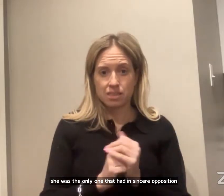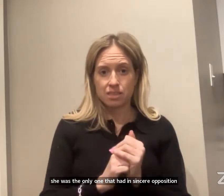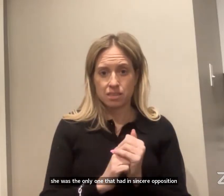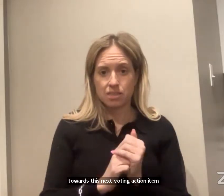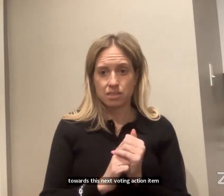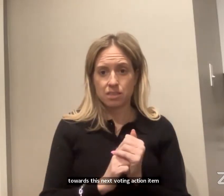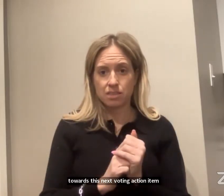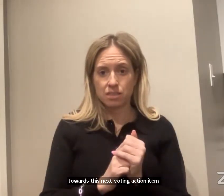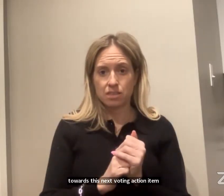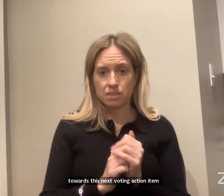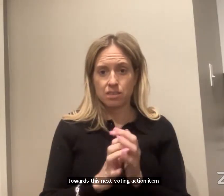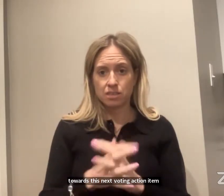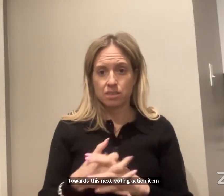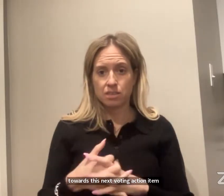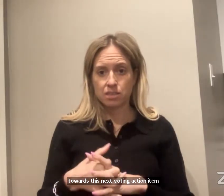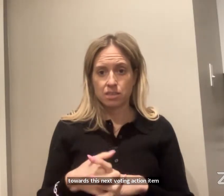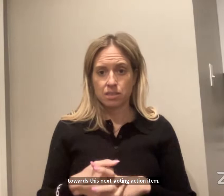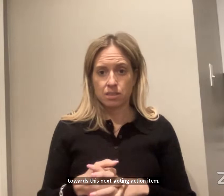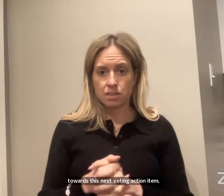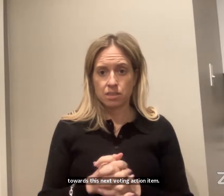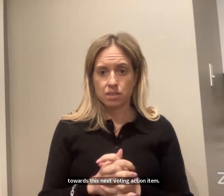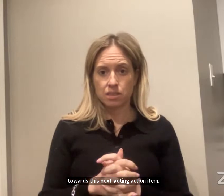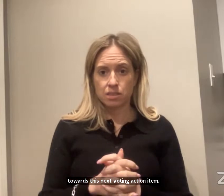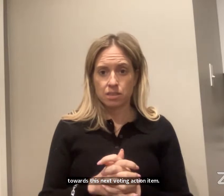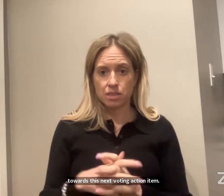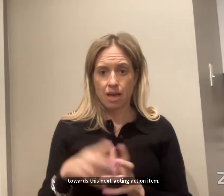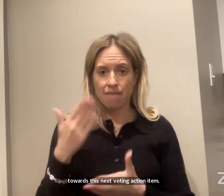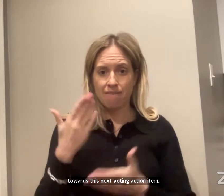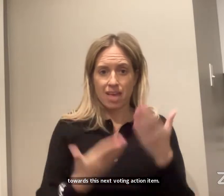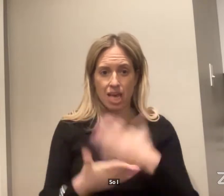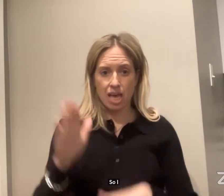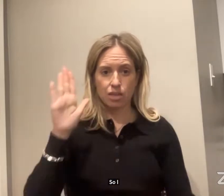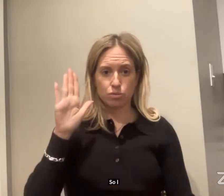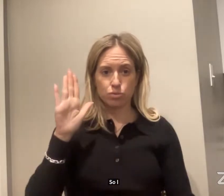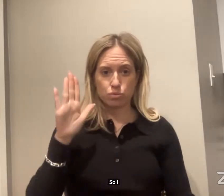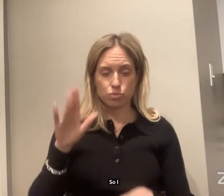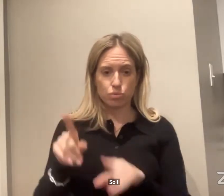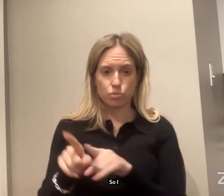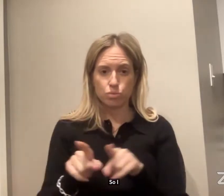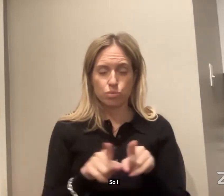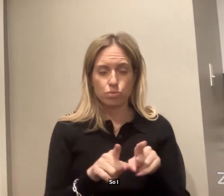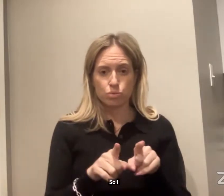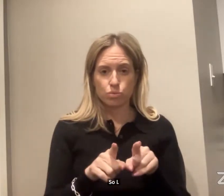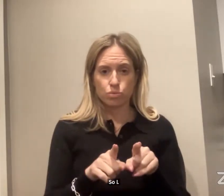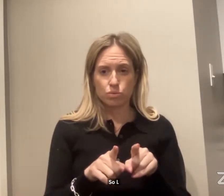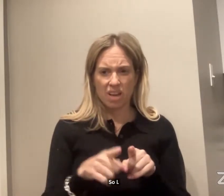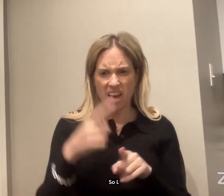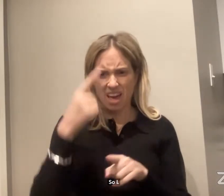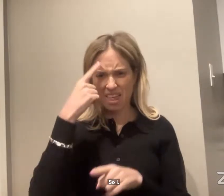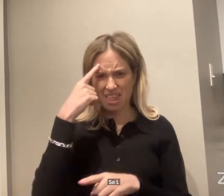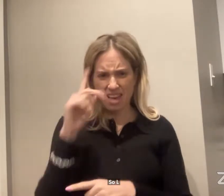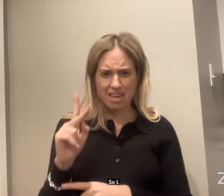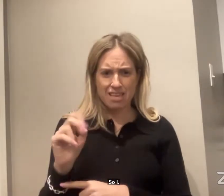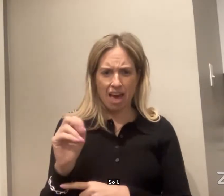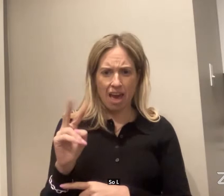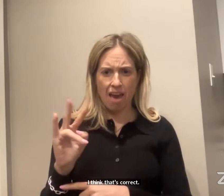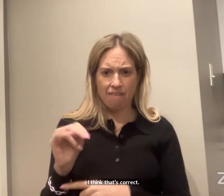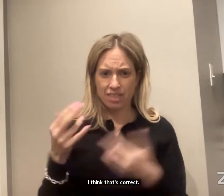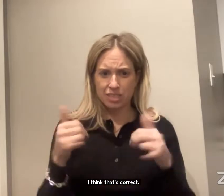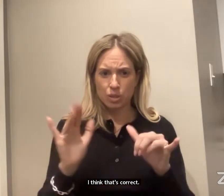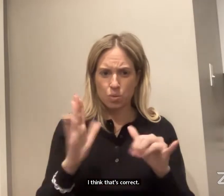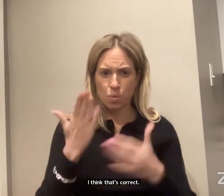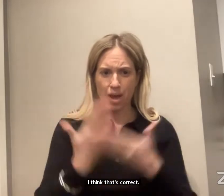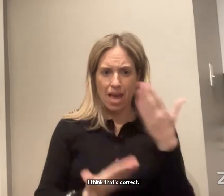So there is a hand raised as well. I think that's Kevin, you still have your hand raised? Okay,